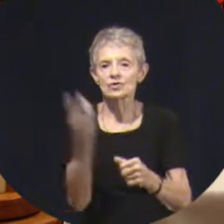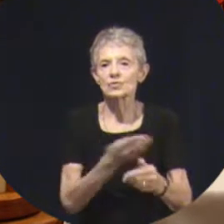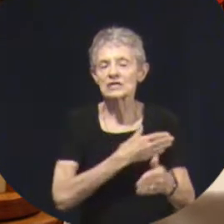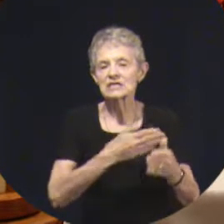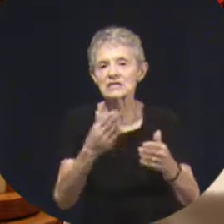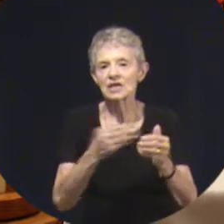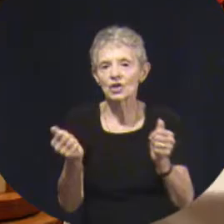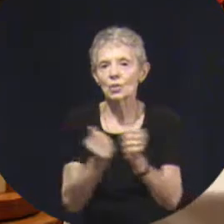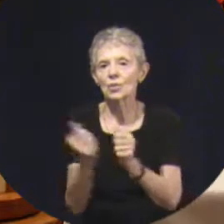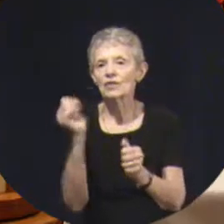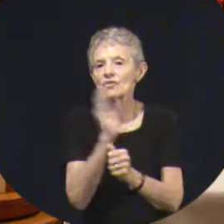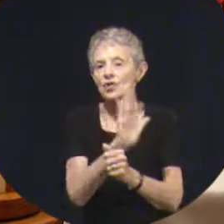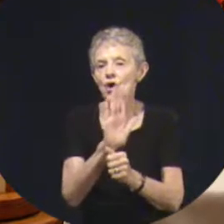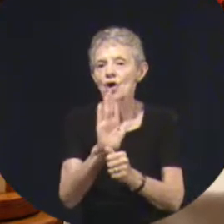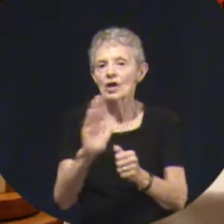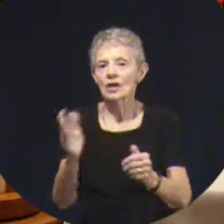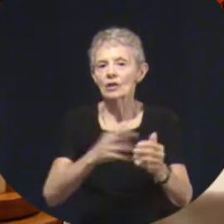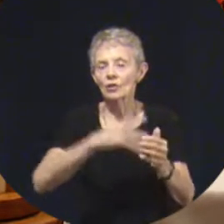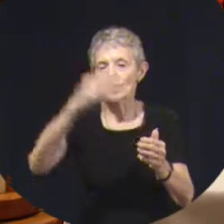without end we acclaim.